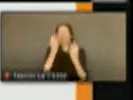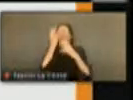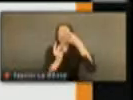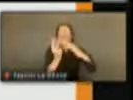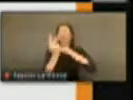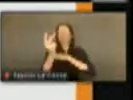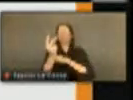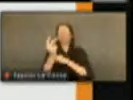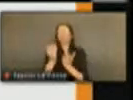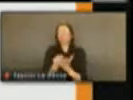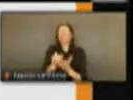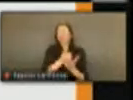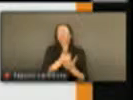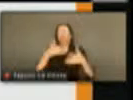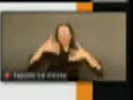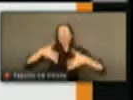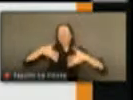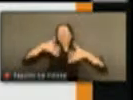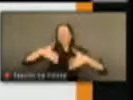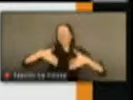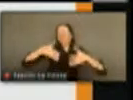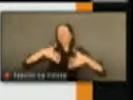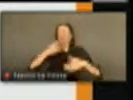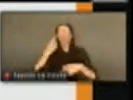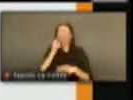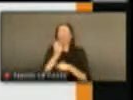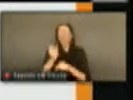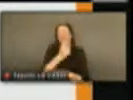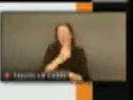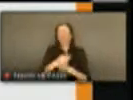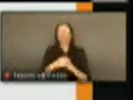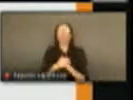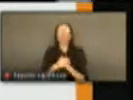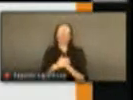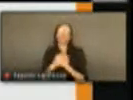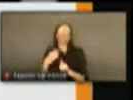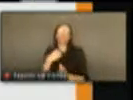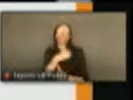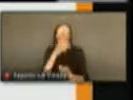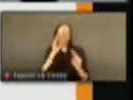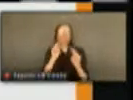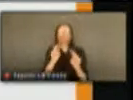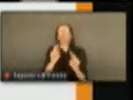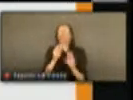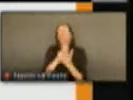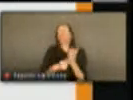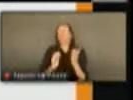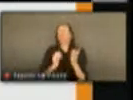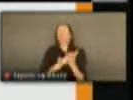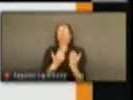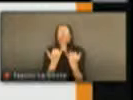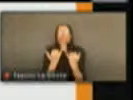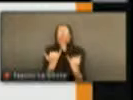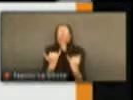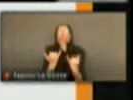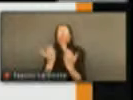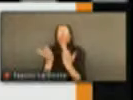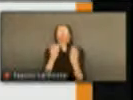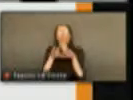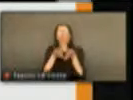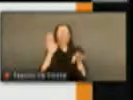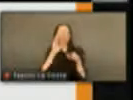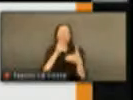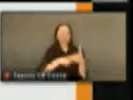the next year and what our current service level will cost. Based on the revenues available, we